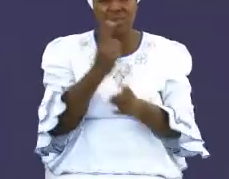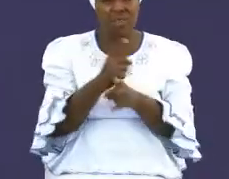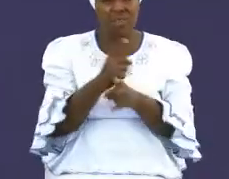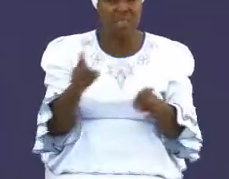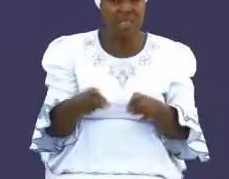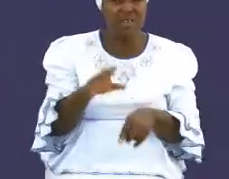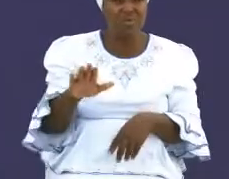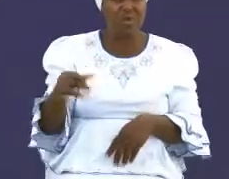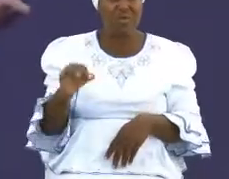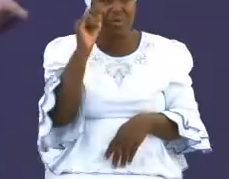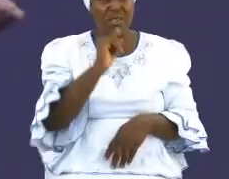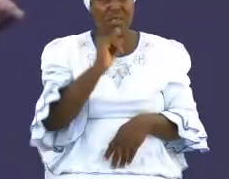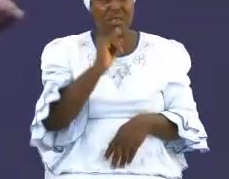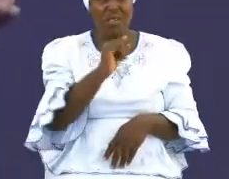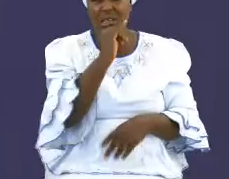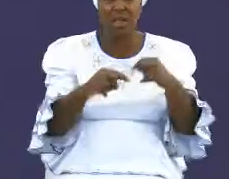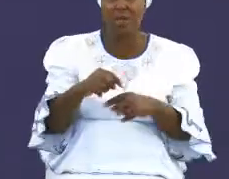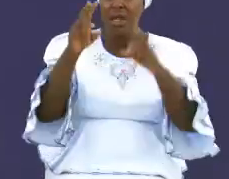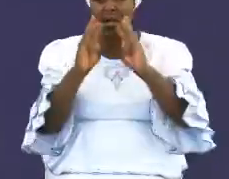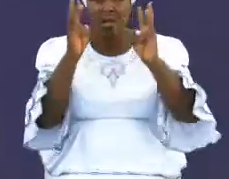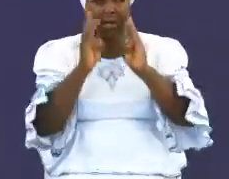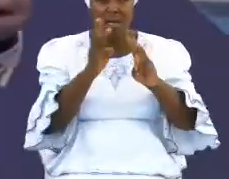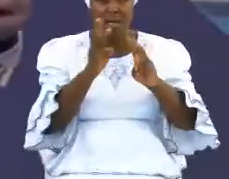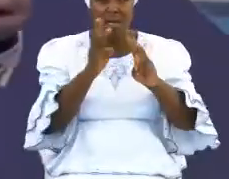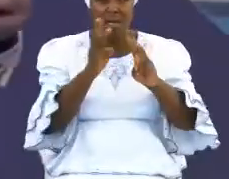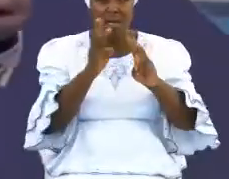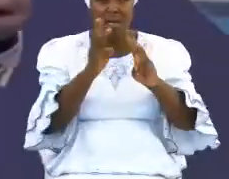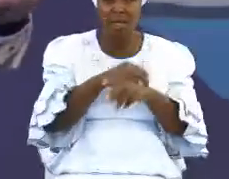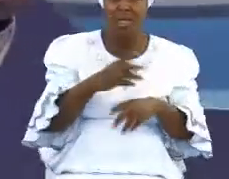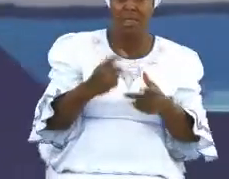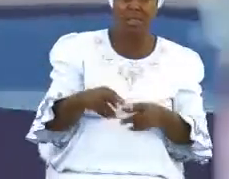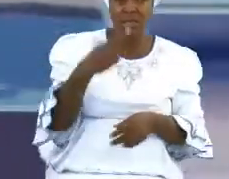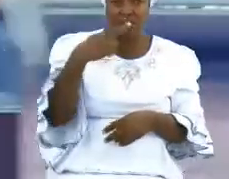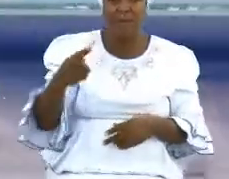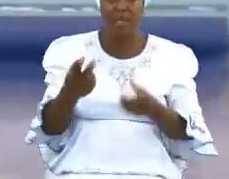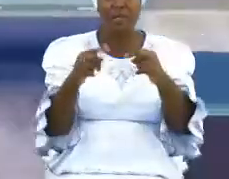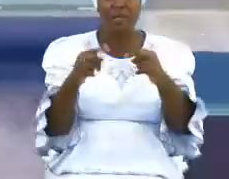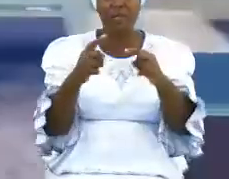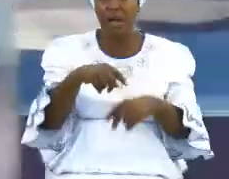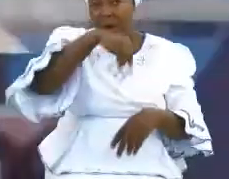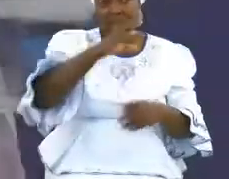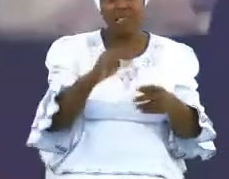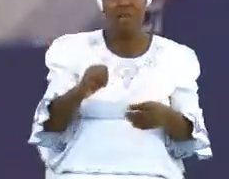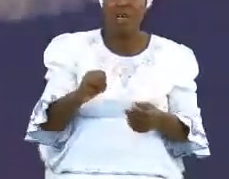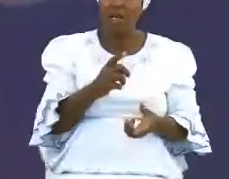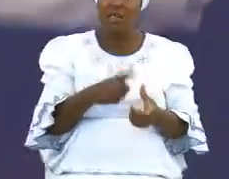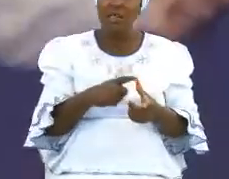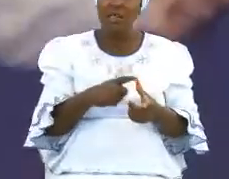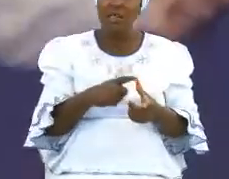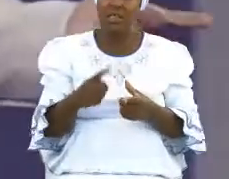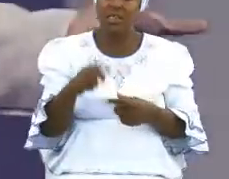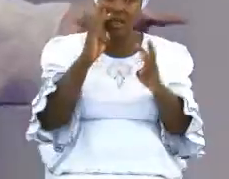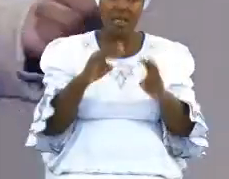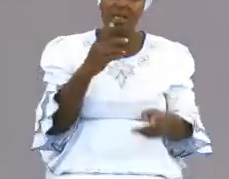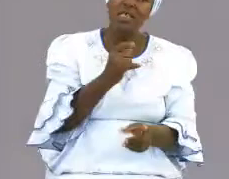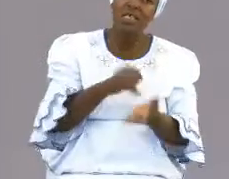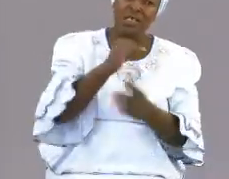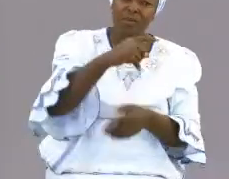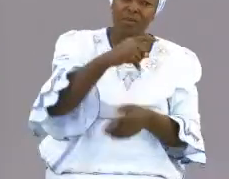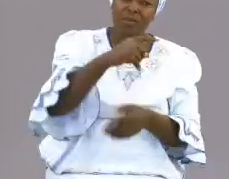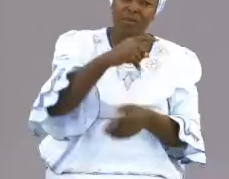and they were dying. It was because of what they had done. Like Abimelech the king, he had taken the wife